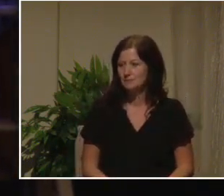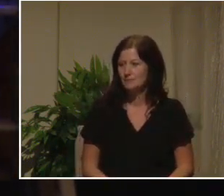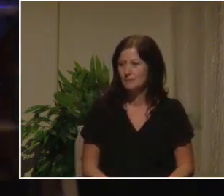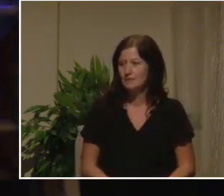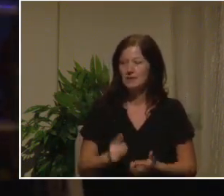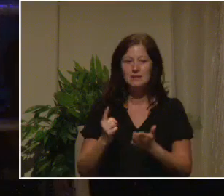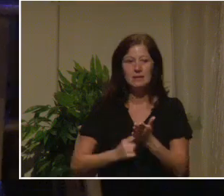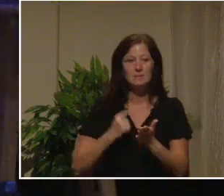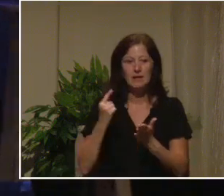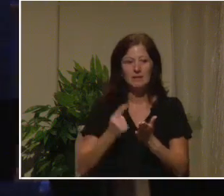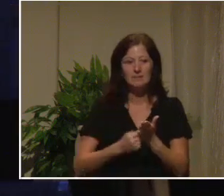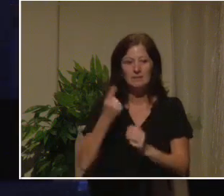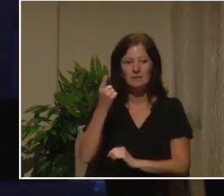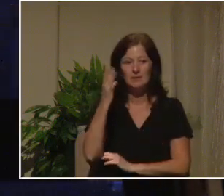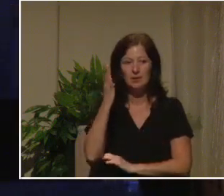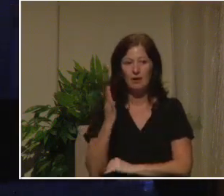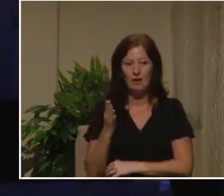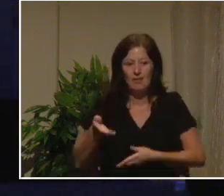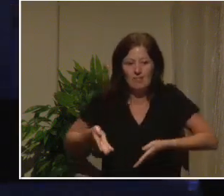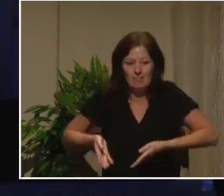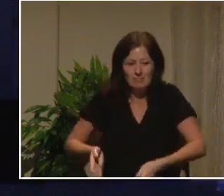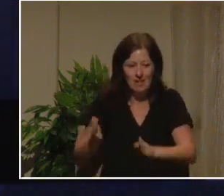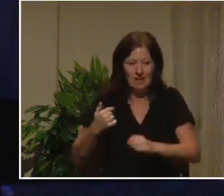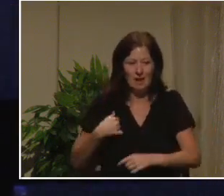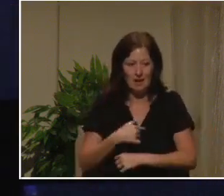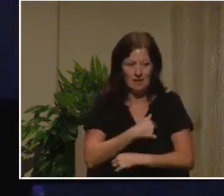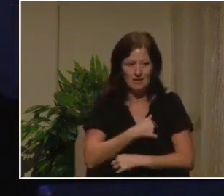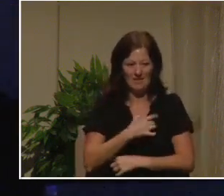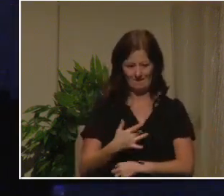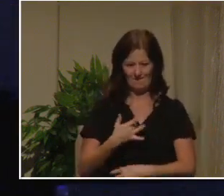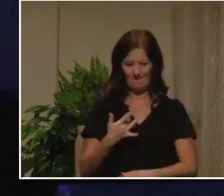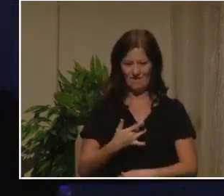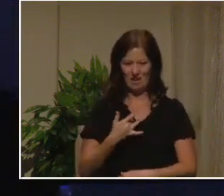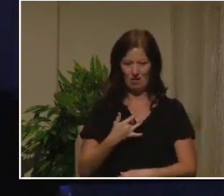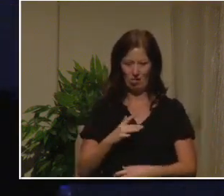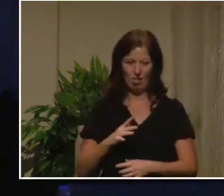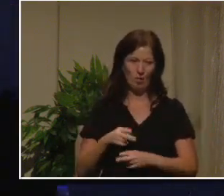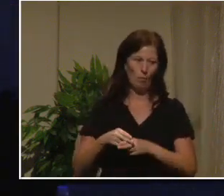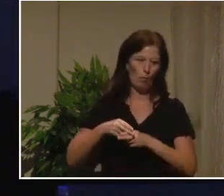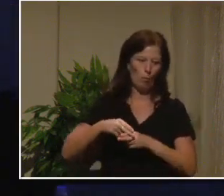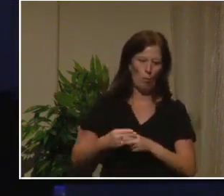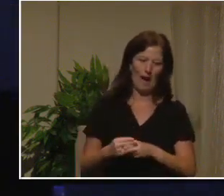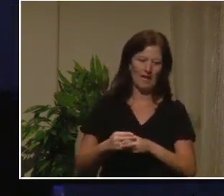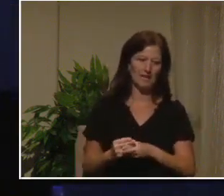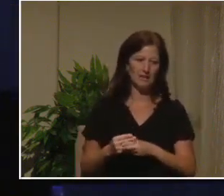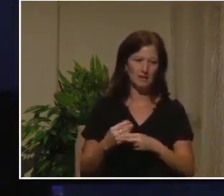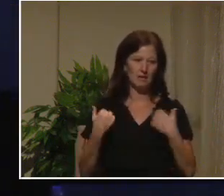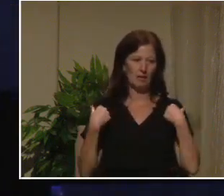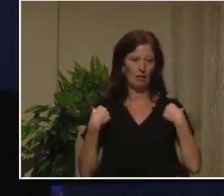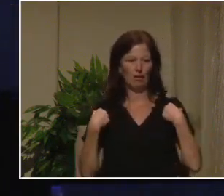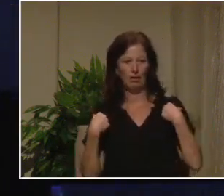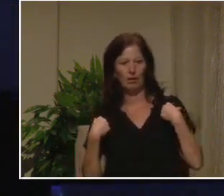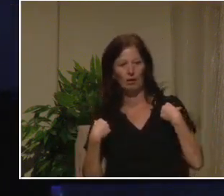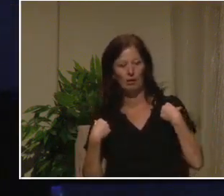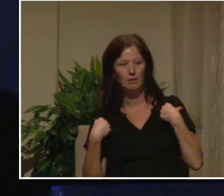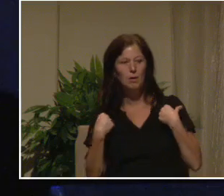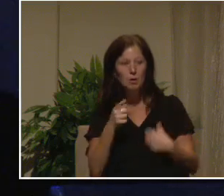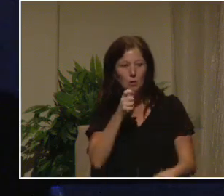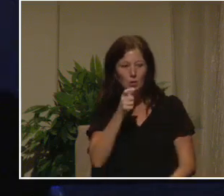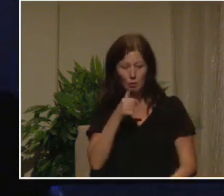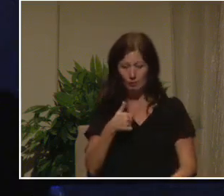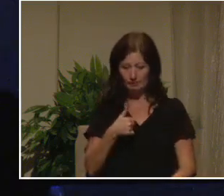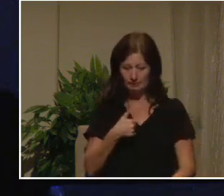But sometimes God lets us feel the full weight of the reality of who we are, and we realize that we are